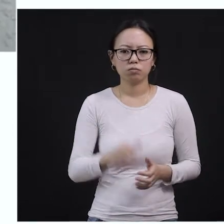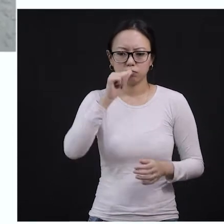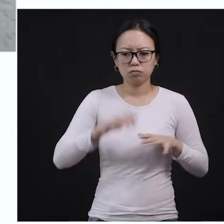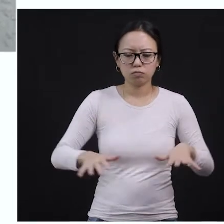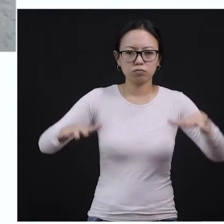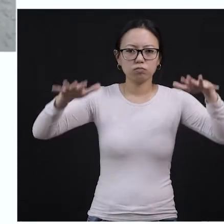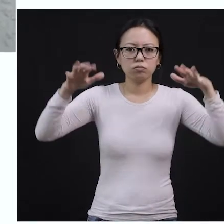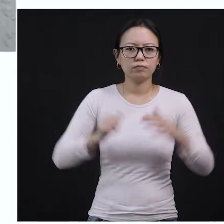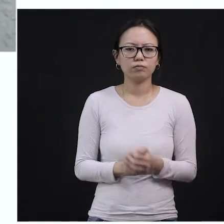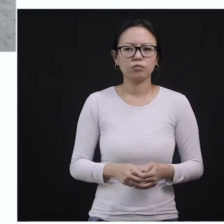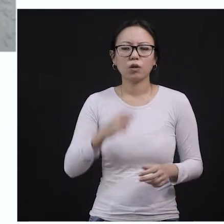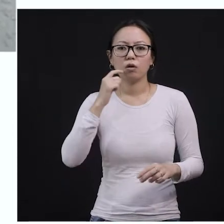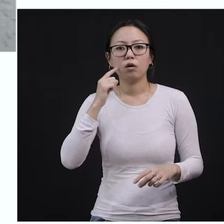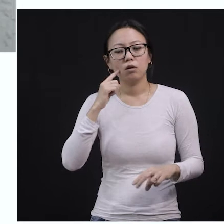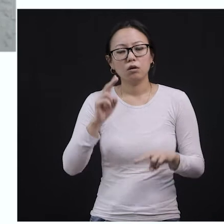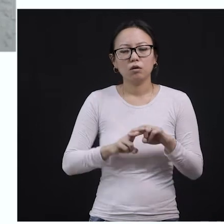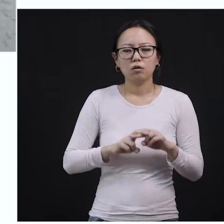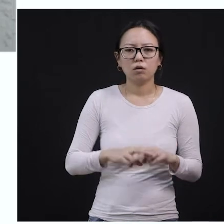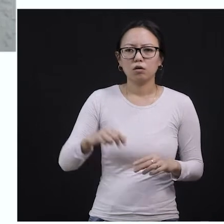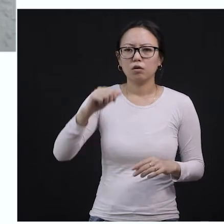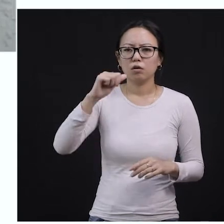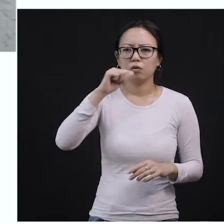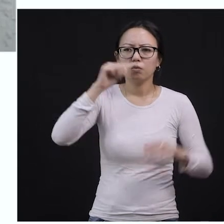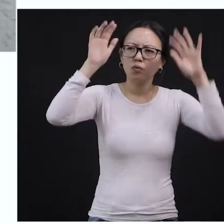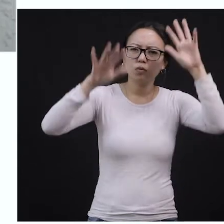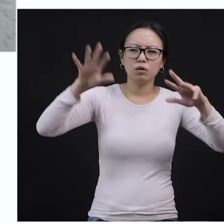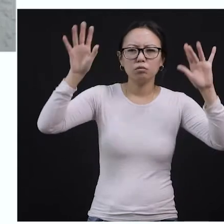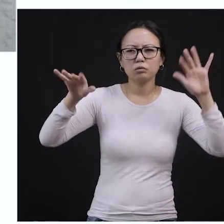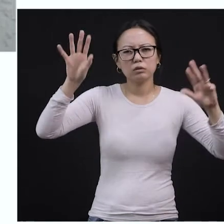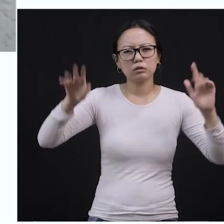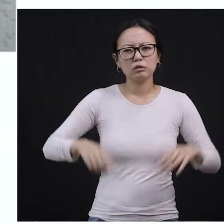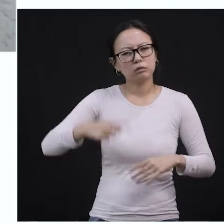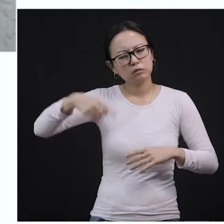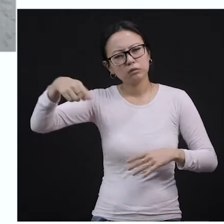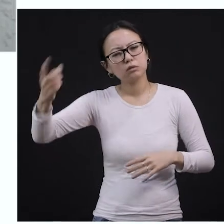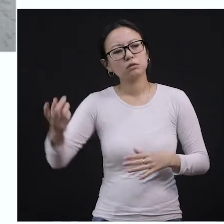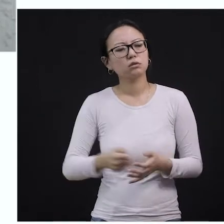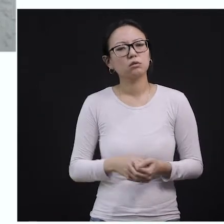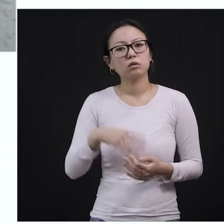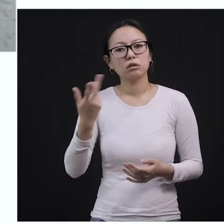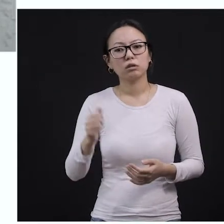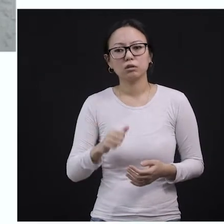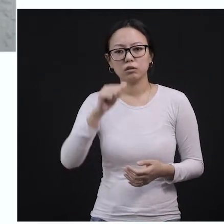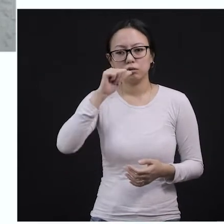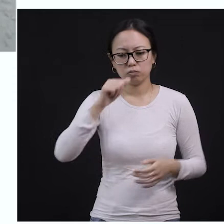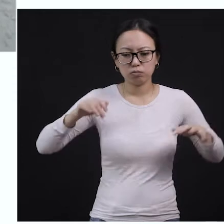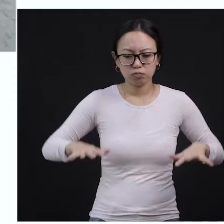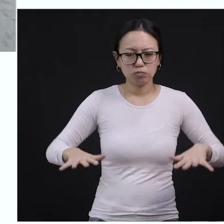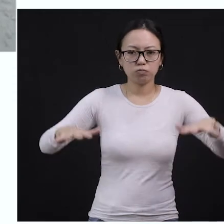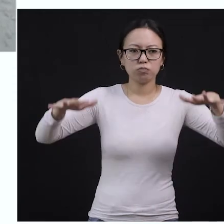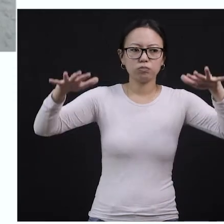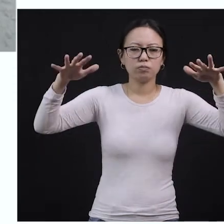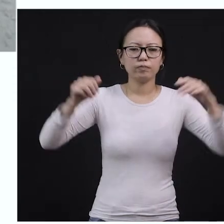areas experiences a flood-like situation. Okay. Sometimes the floods become very severe, so